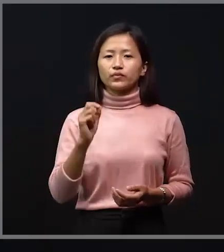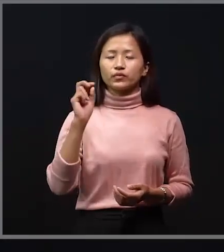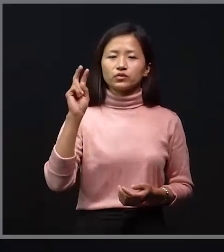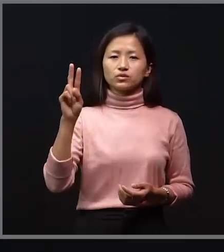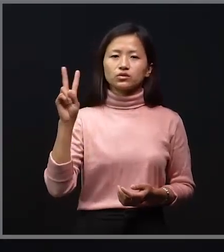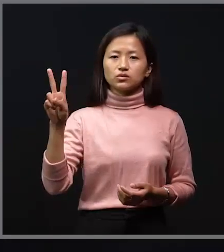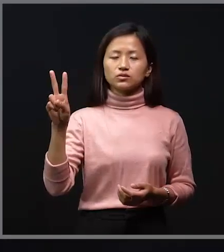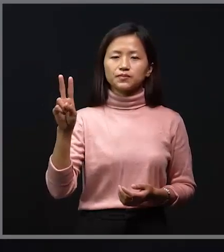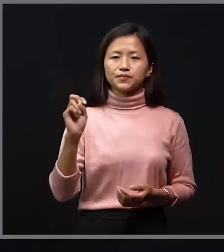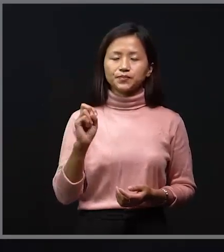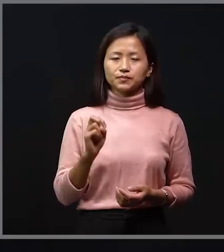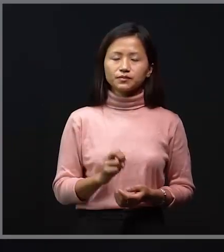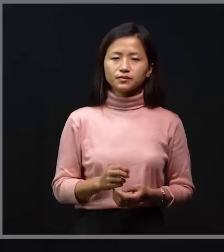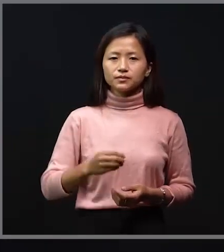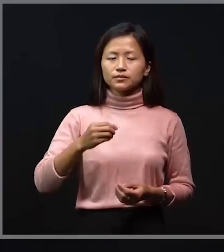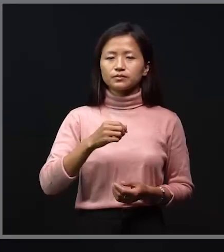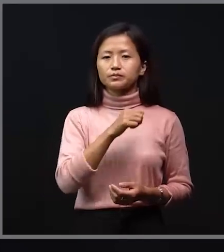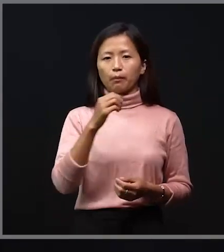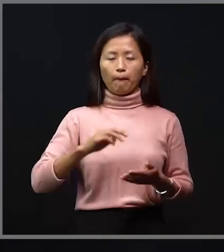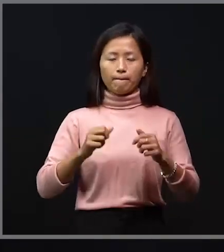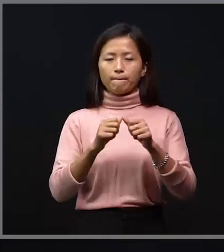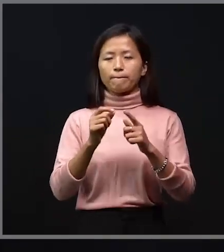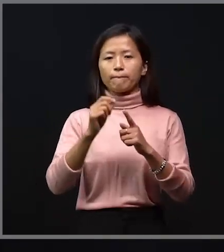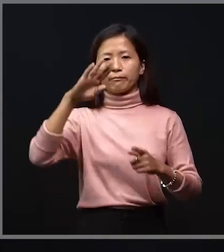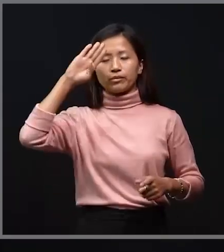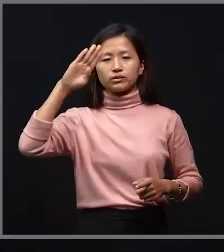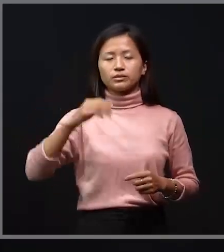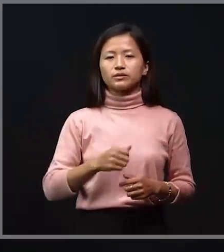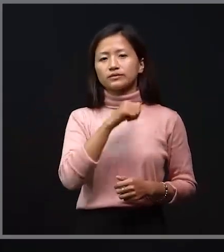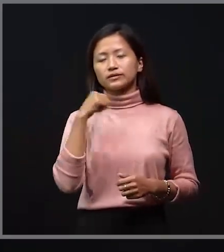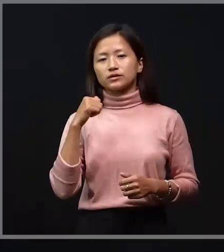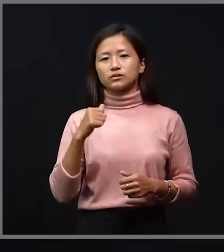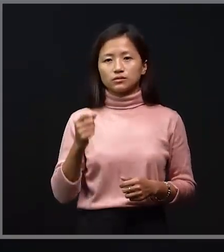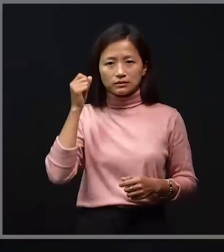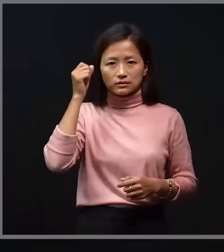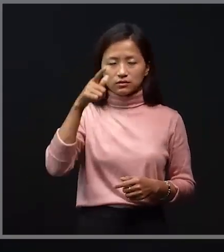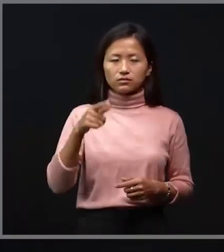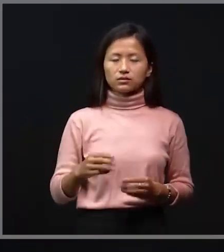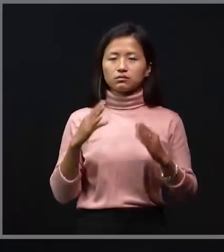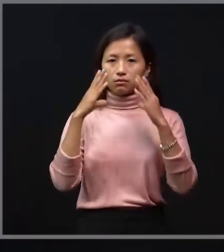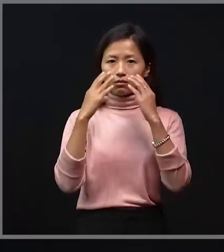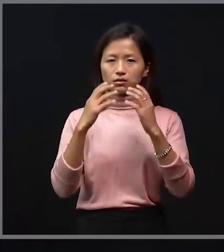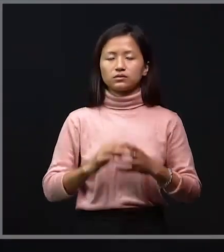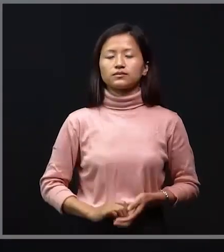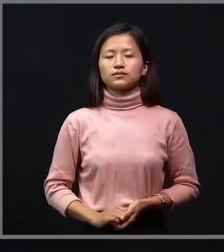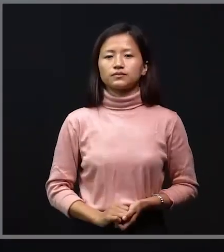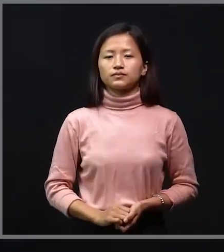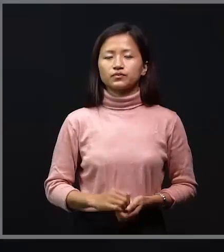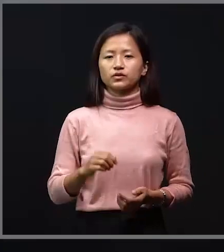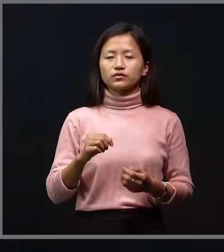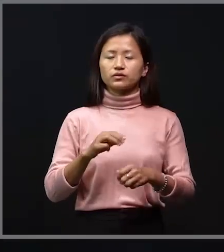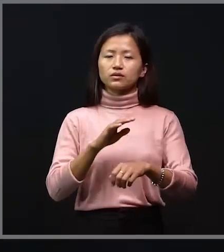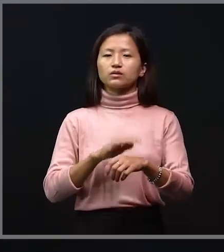22 policemen were burned to death by the angry mob. Okay, so that put an end to the